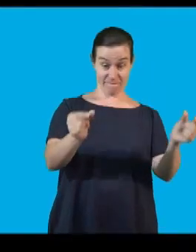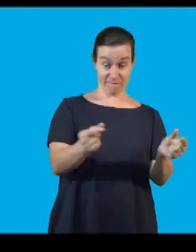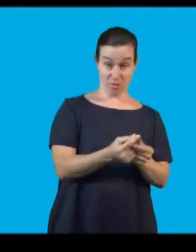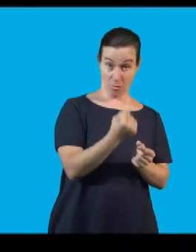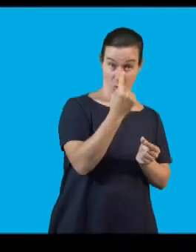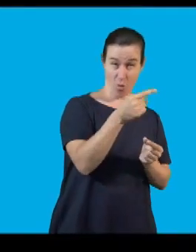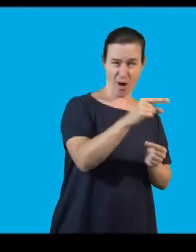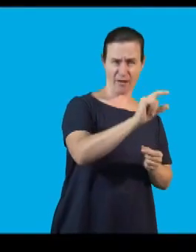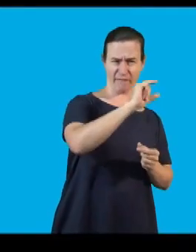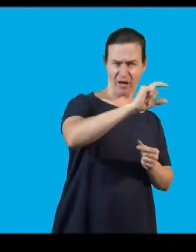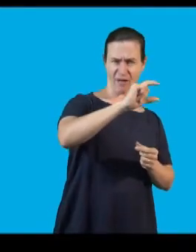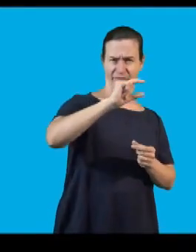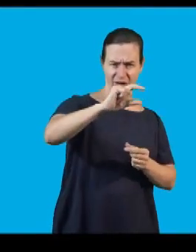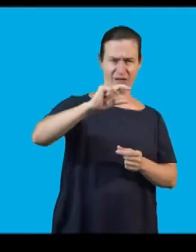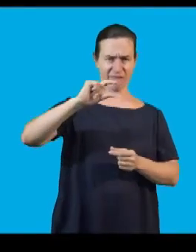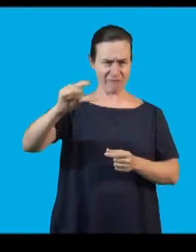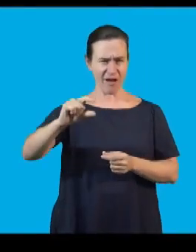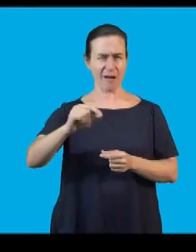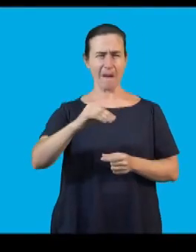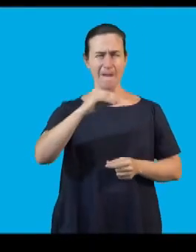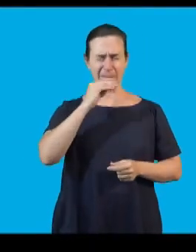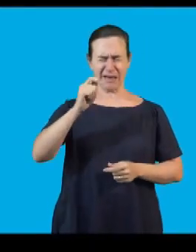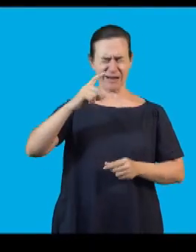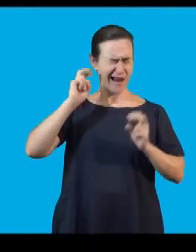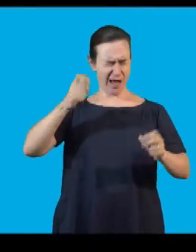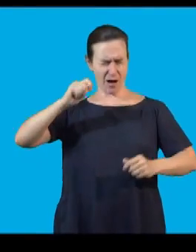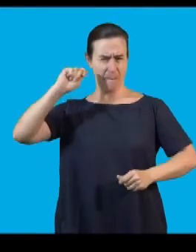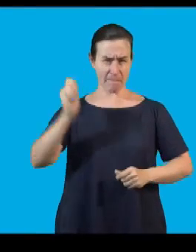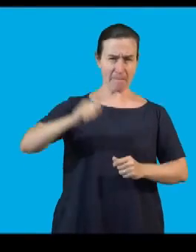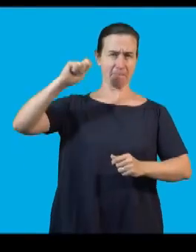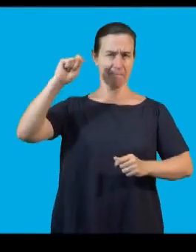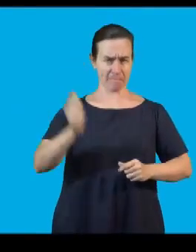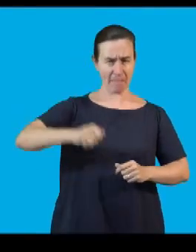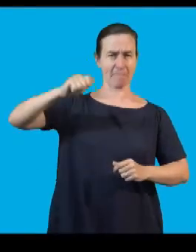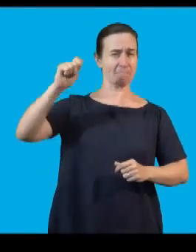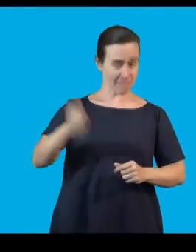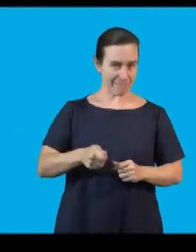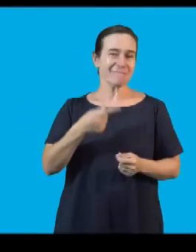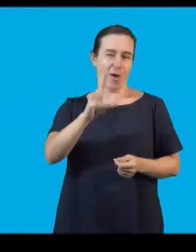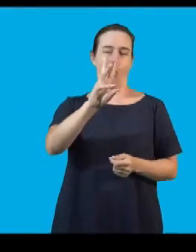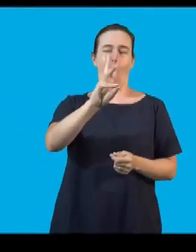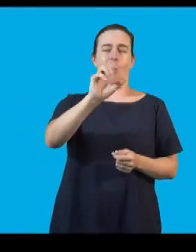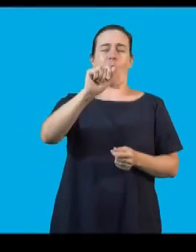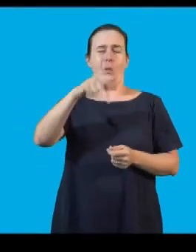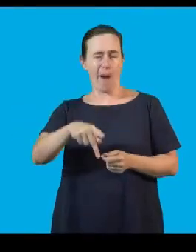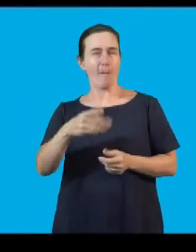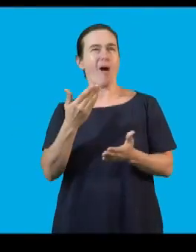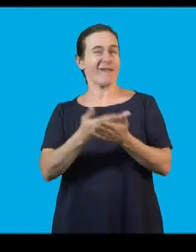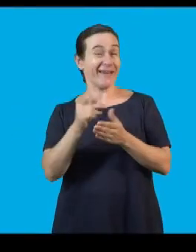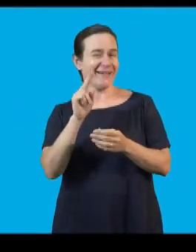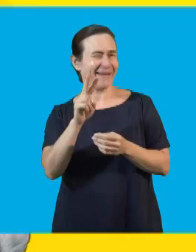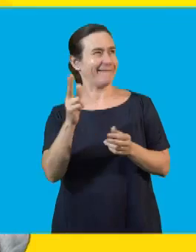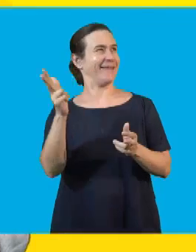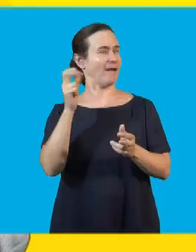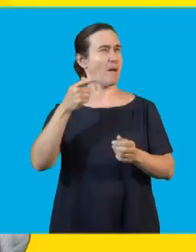1. So the bold font here indicates that loud chopping of the hammer. So the whop, whop, whop sound, all right? You can